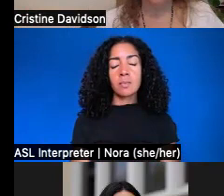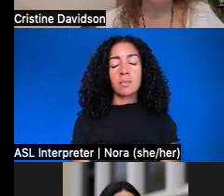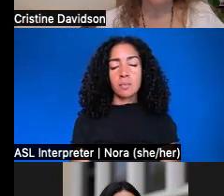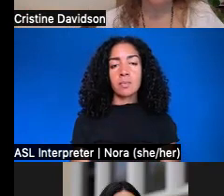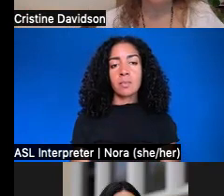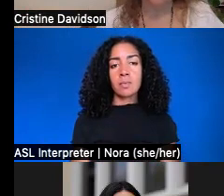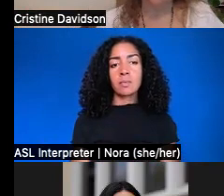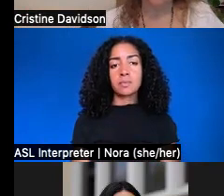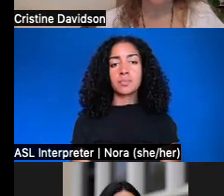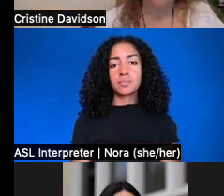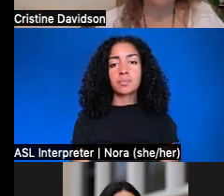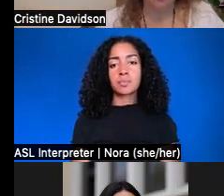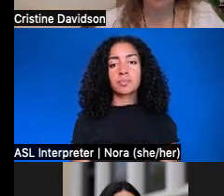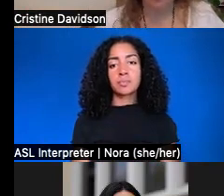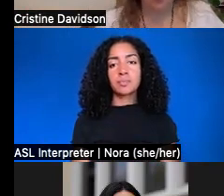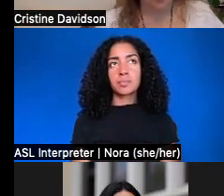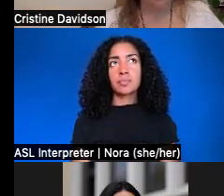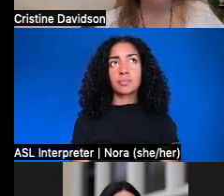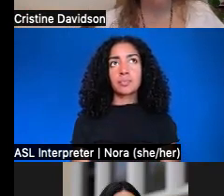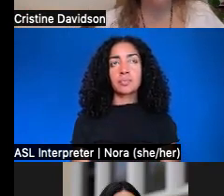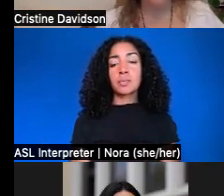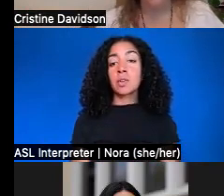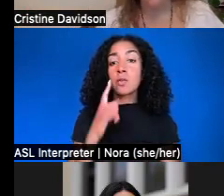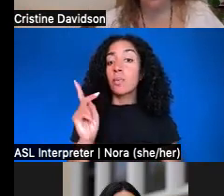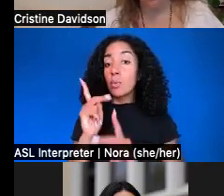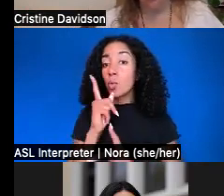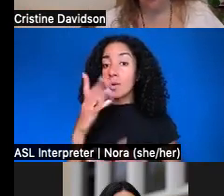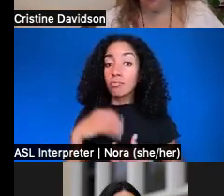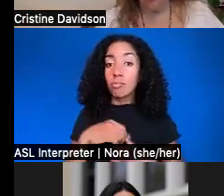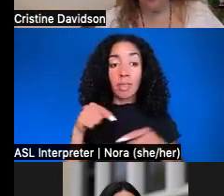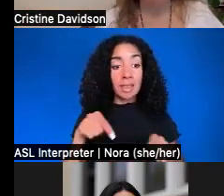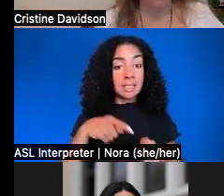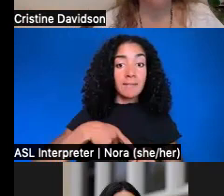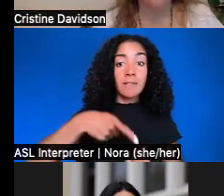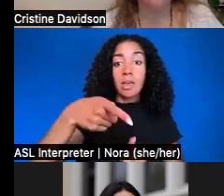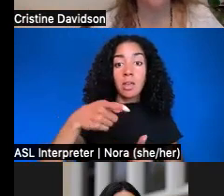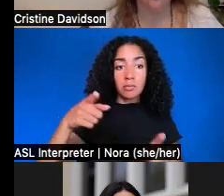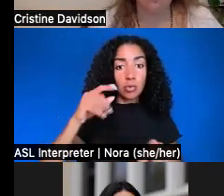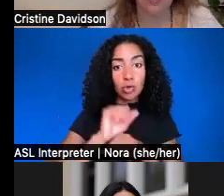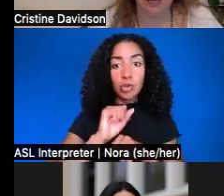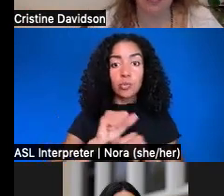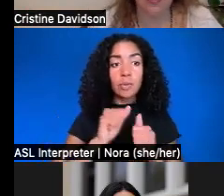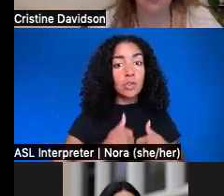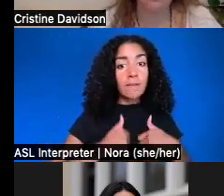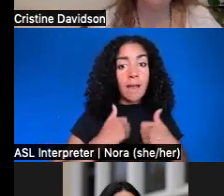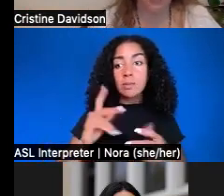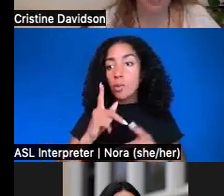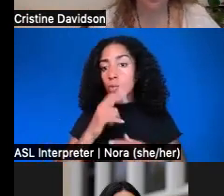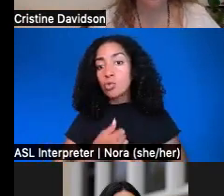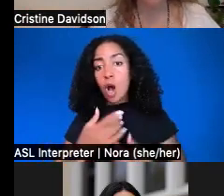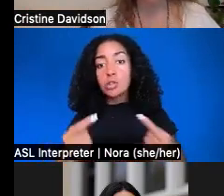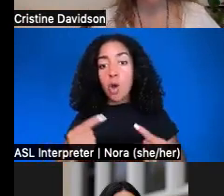and looking at things, you know, they've kind of come up with a couple of formulas that kind of always show themselves